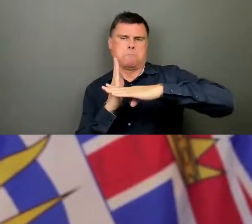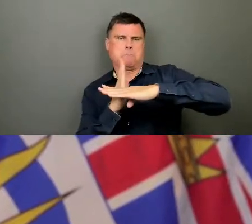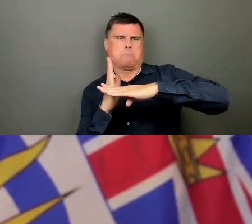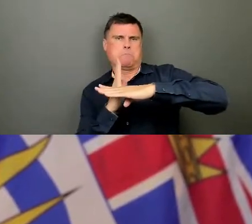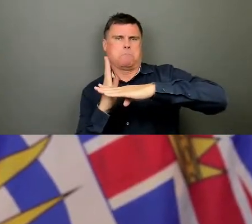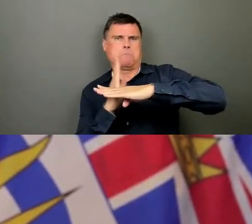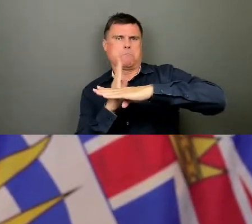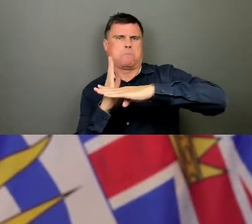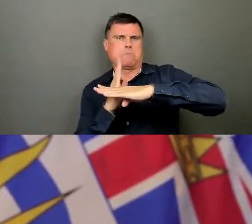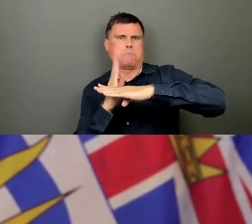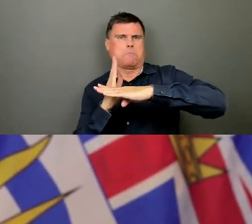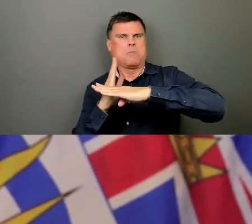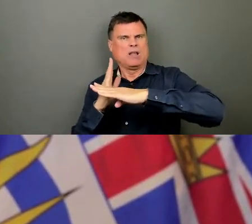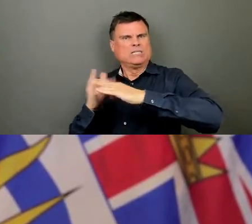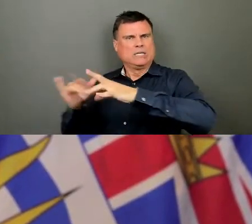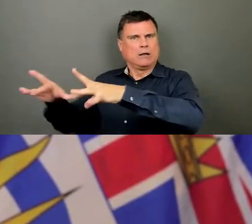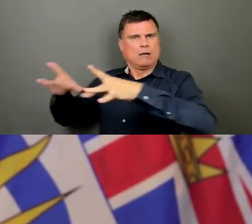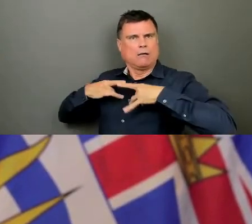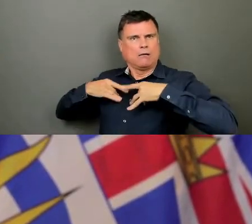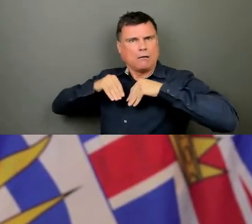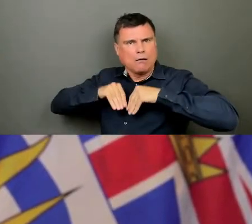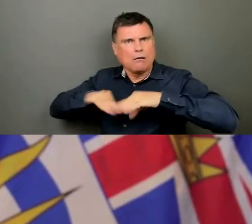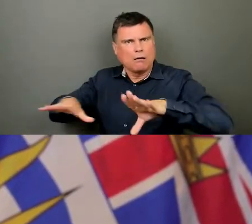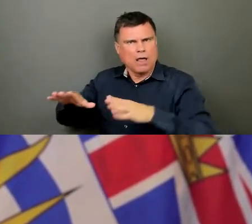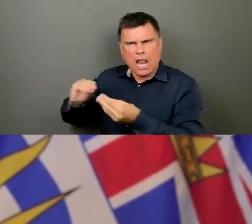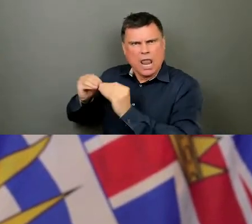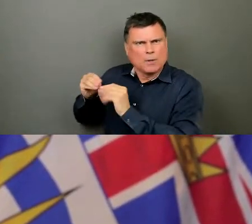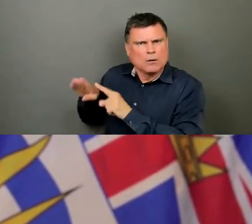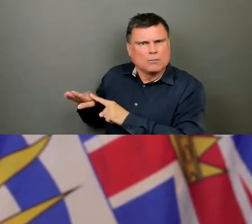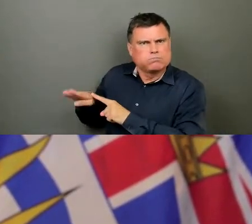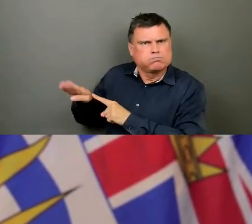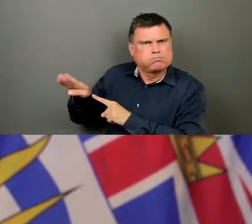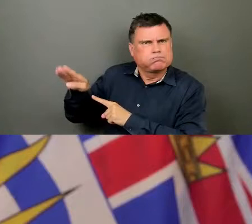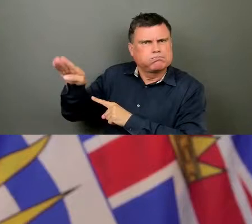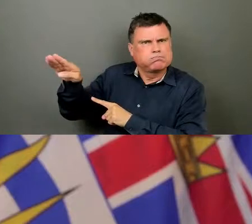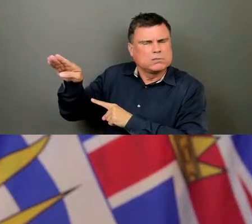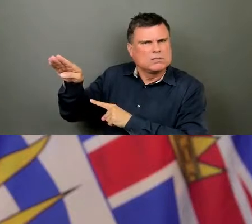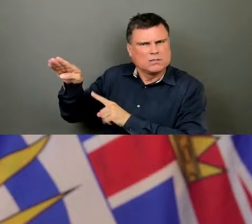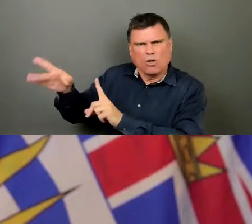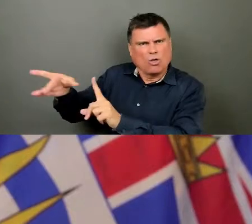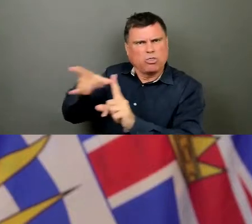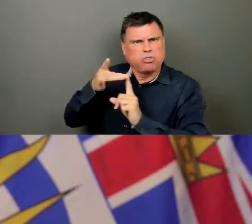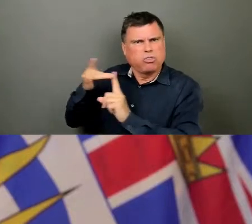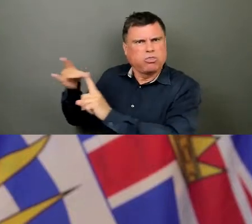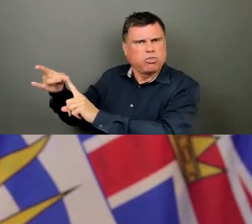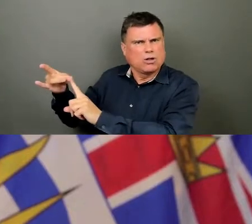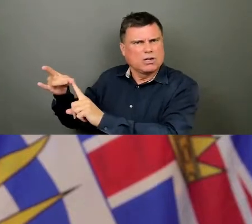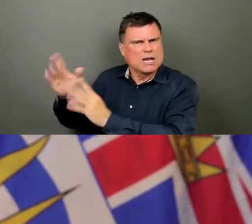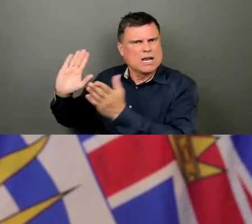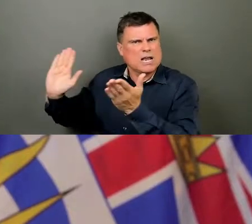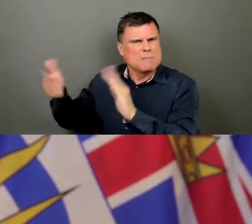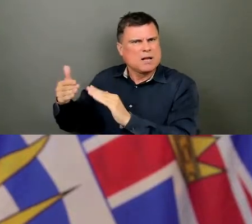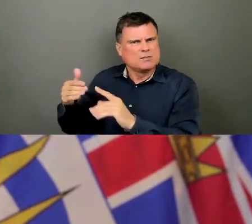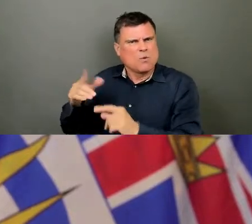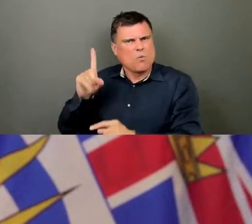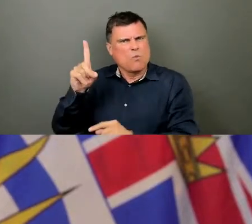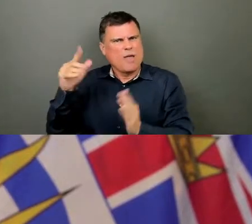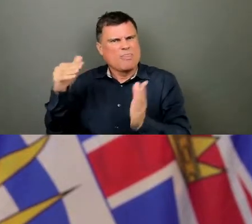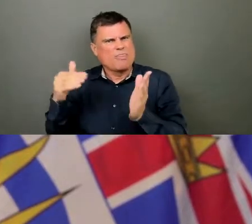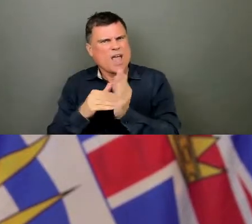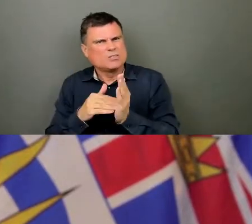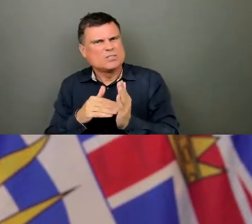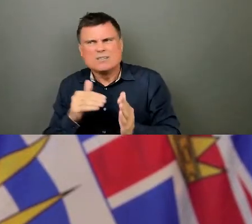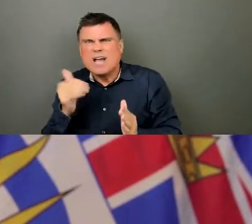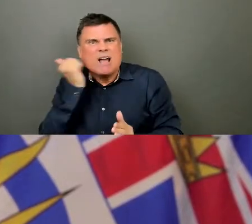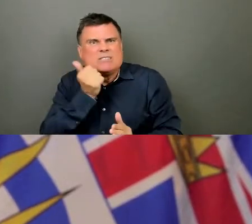transmission shows that we could be headed for record levels of transmission in about a month, more than 1,000 cases a day. And if we look